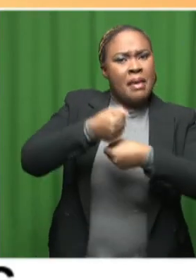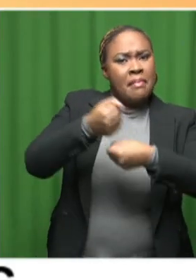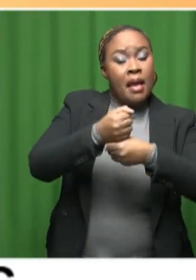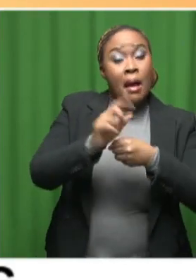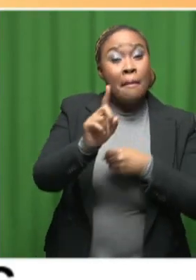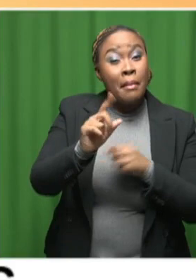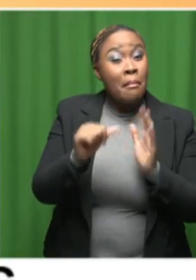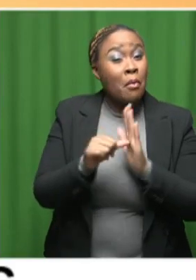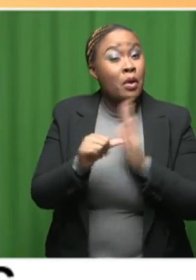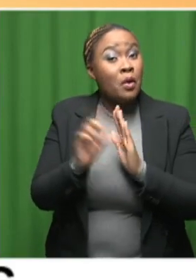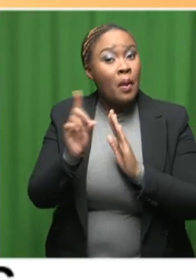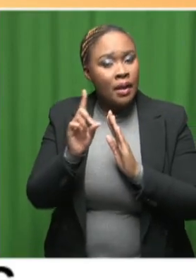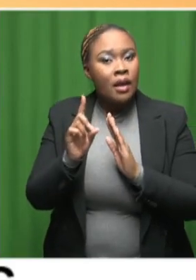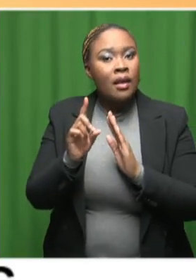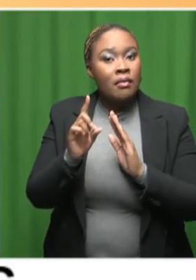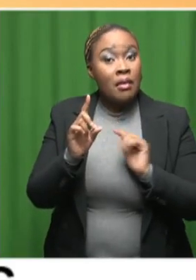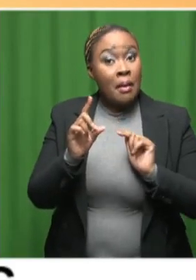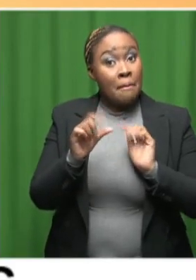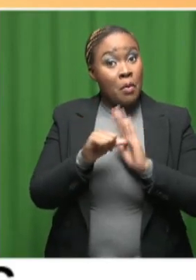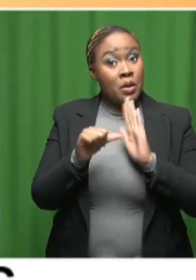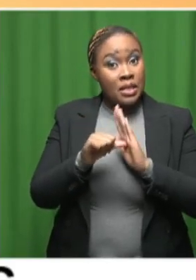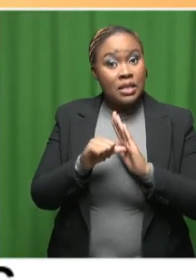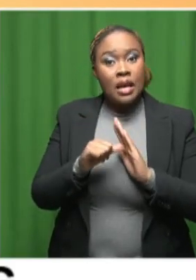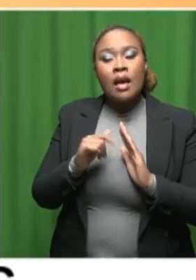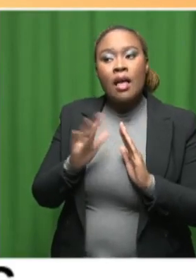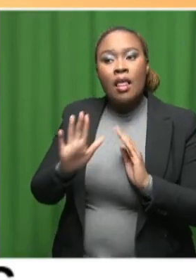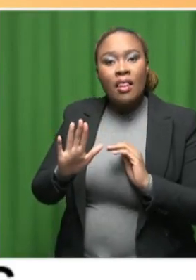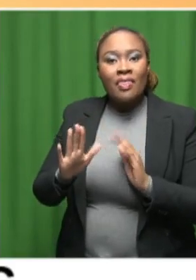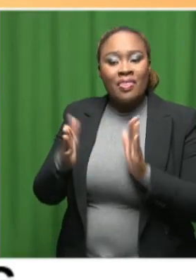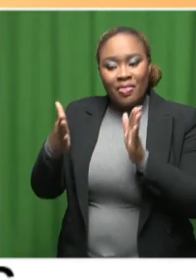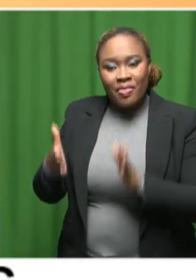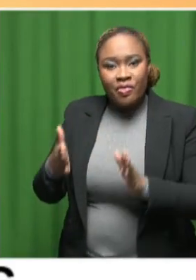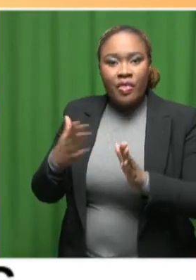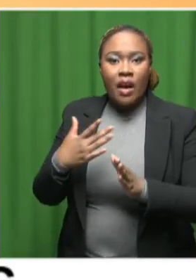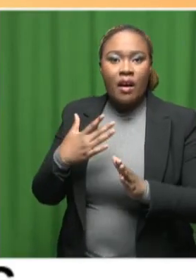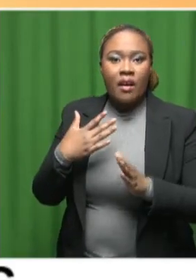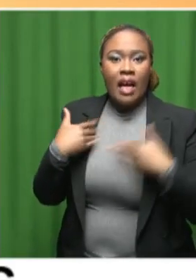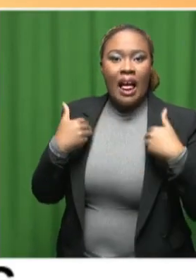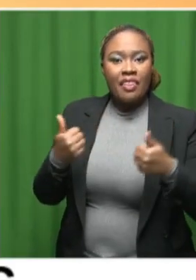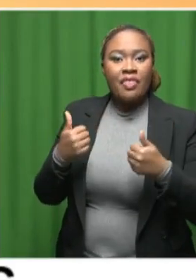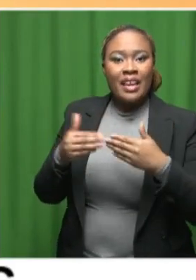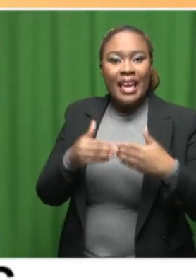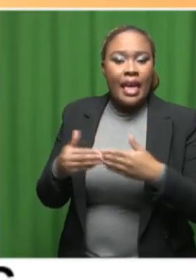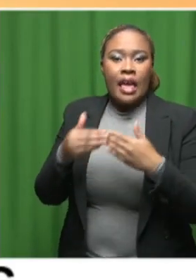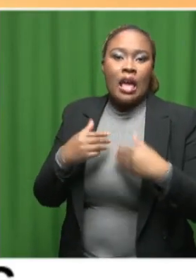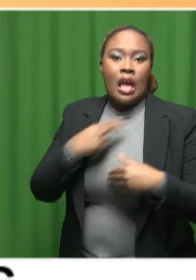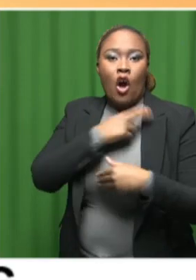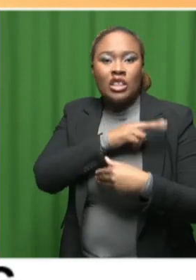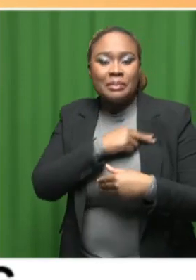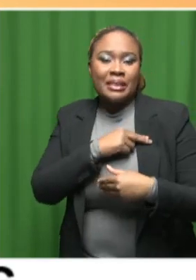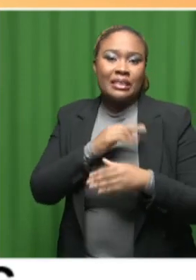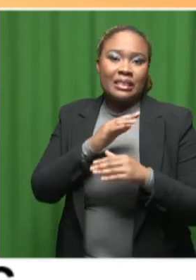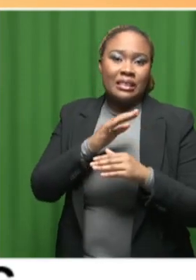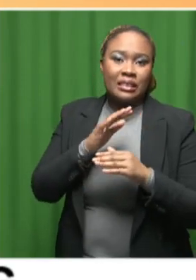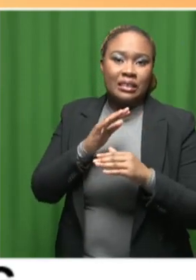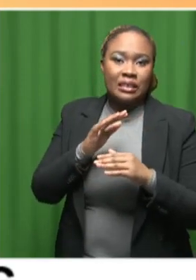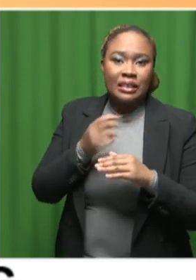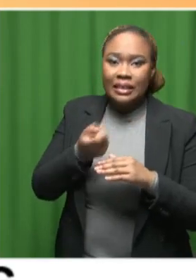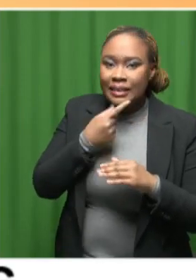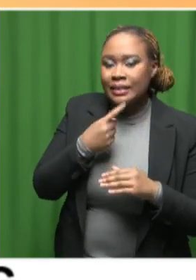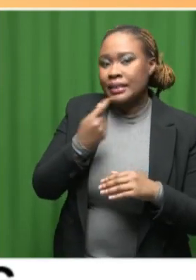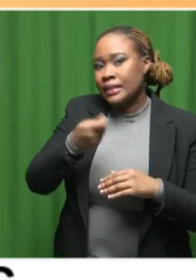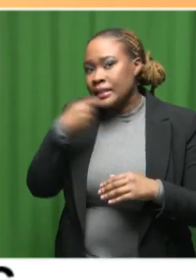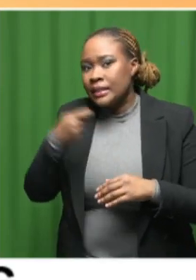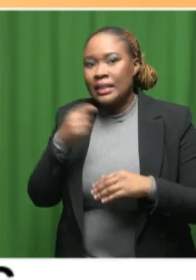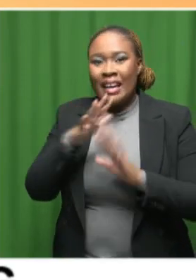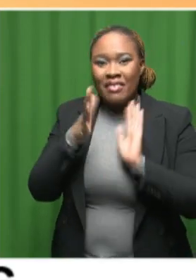involved in such a way that really respects the autonomy of the healthcare professional, and in such a way that adds value to the healthcare